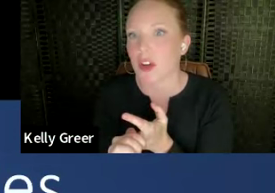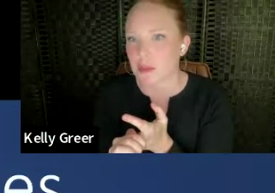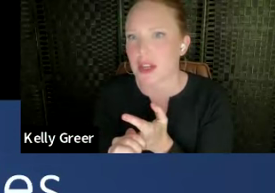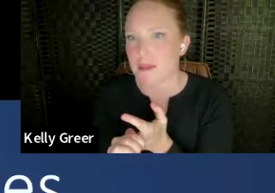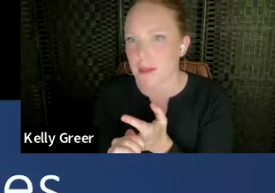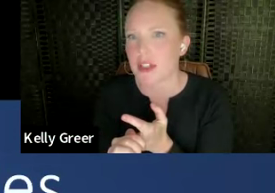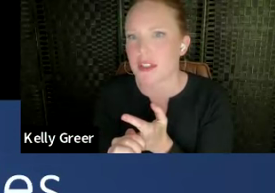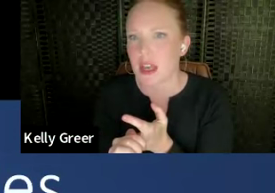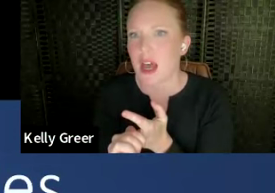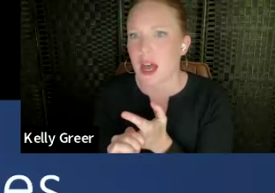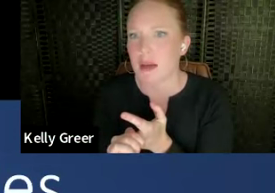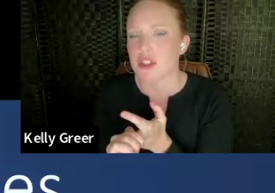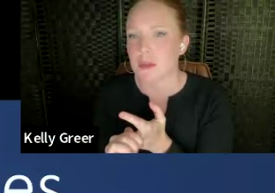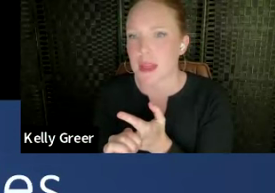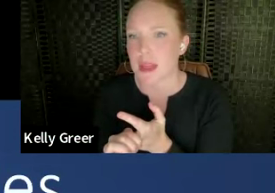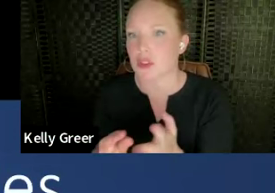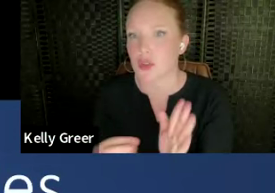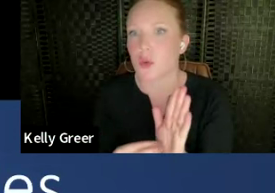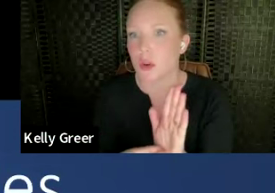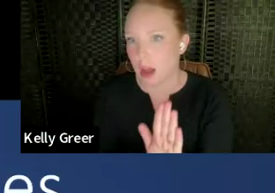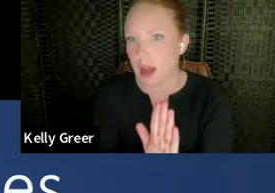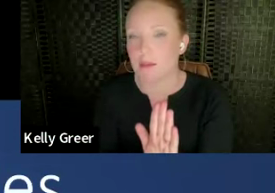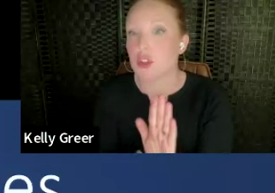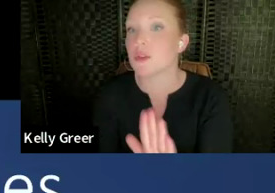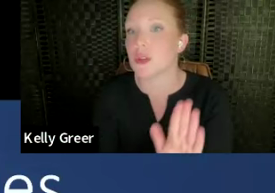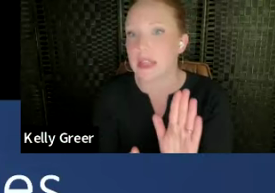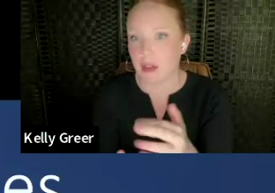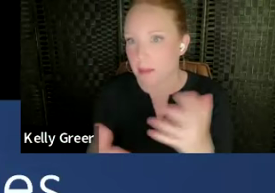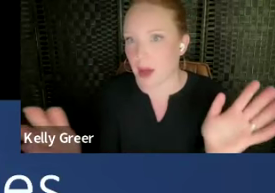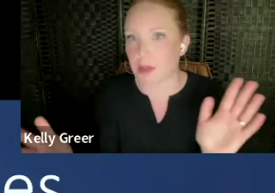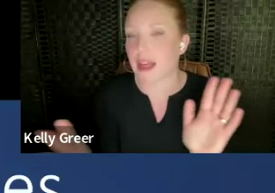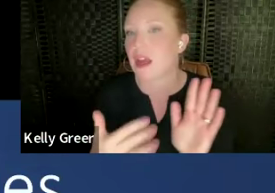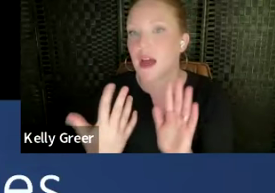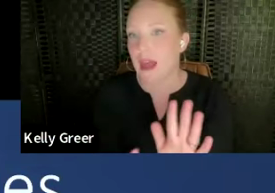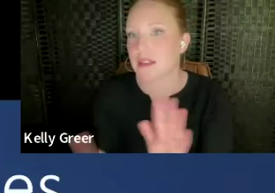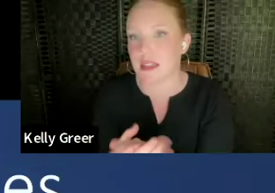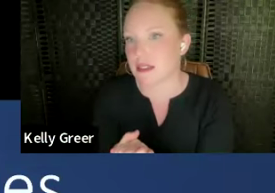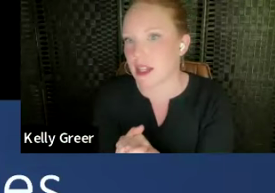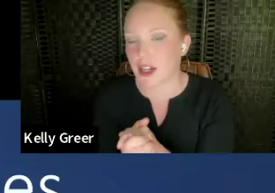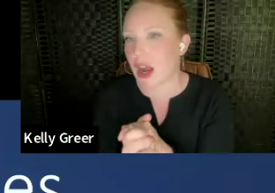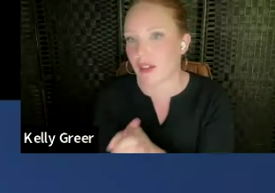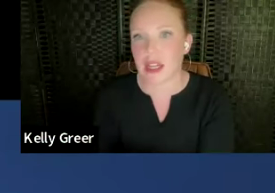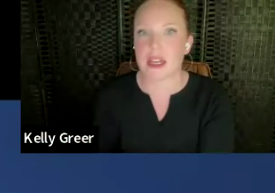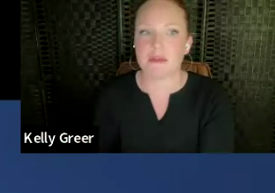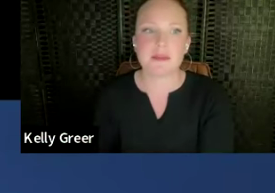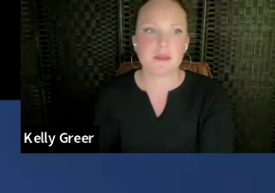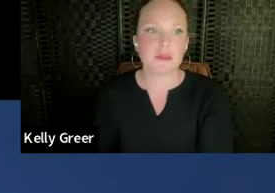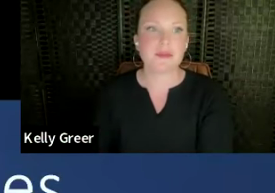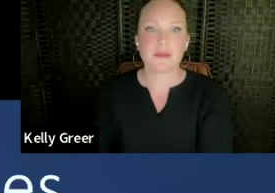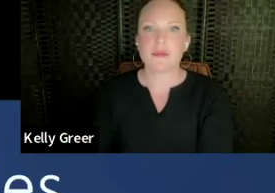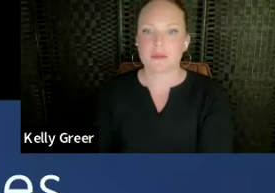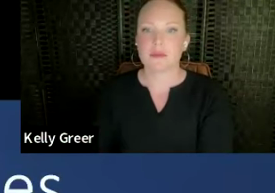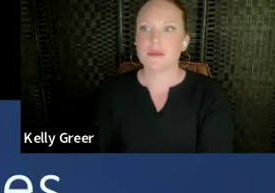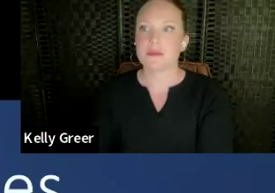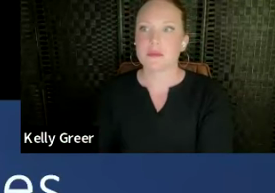those to all of our community members to be able to use those out in the public as necessary or however they need.